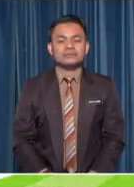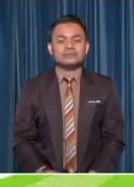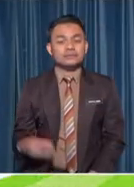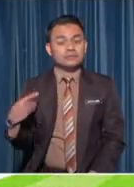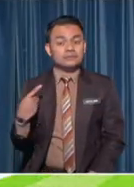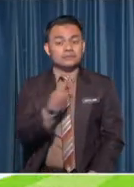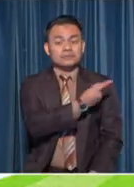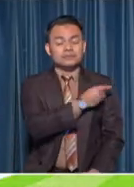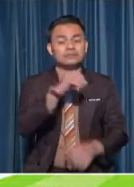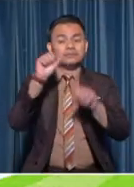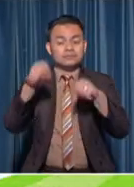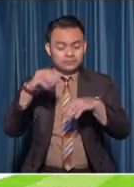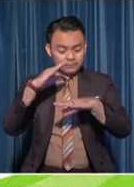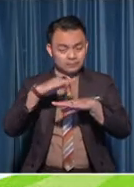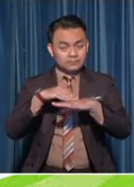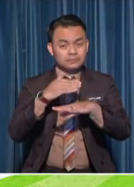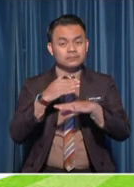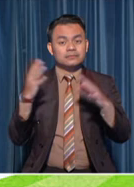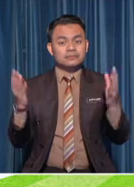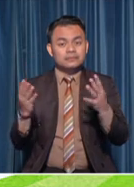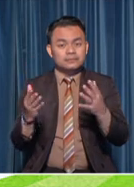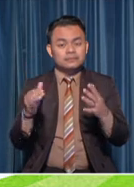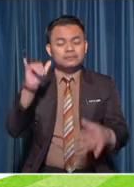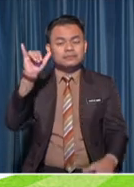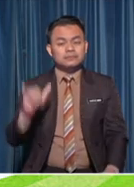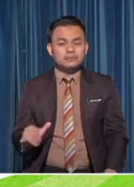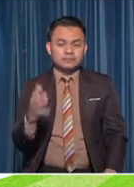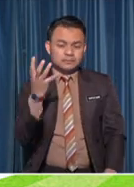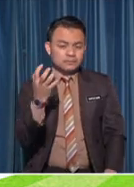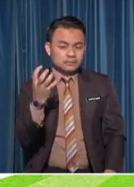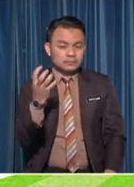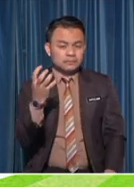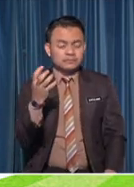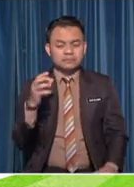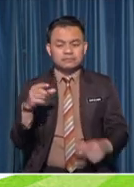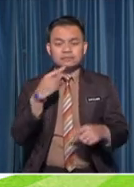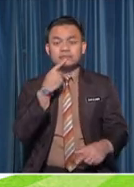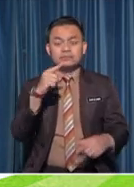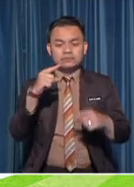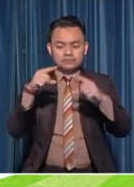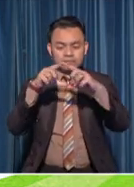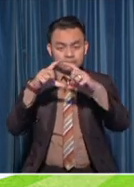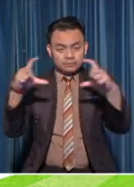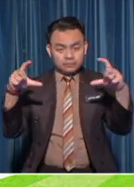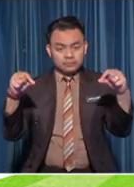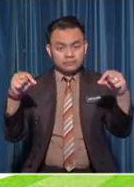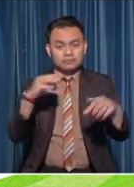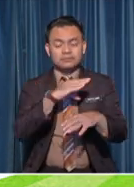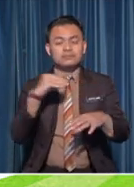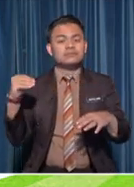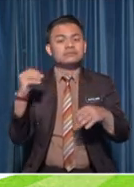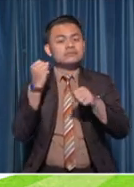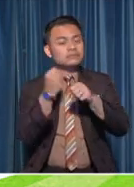We can touch things that are hard, like the bricks and stones. We can